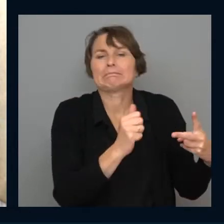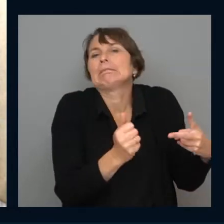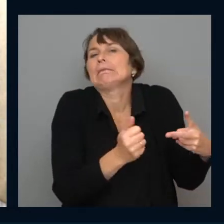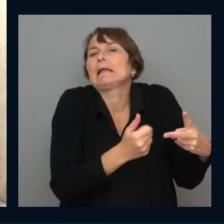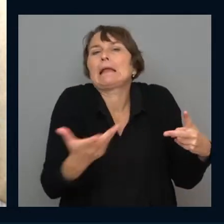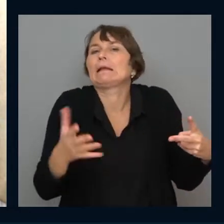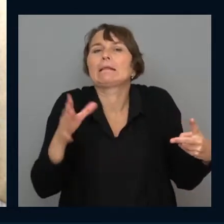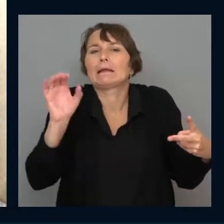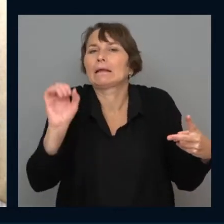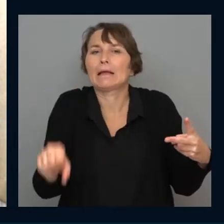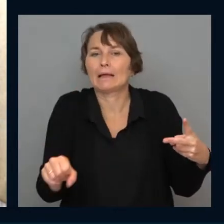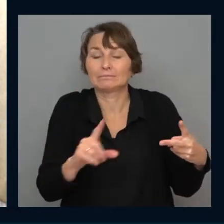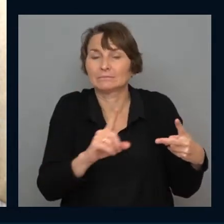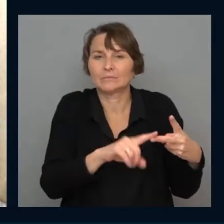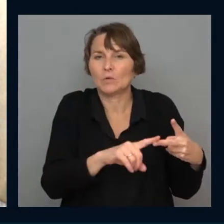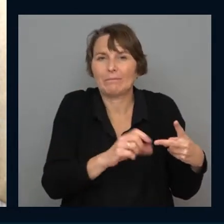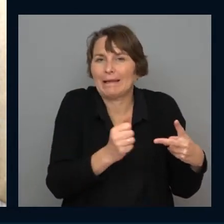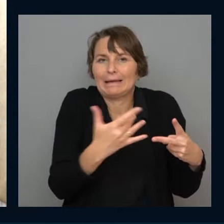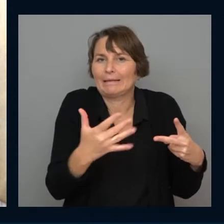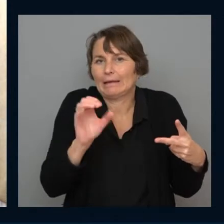make pipelines do anything.